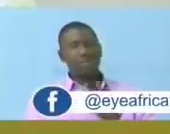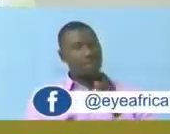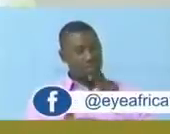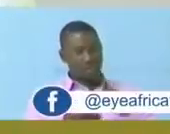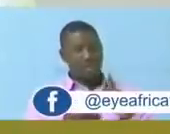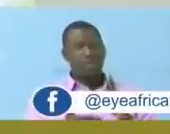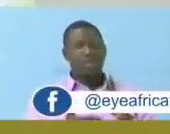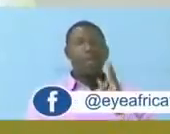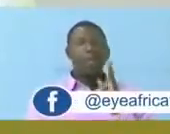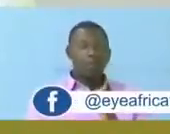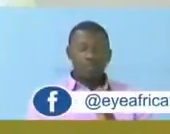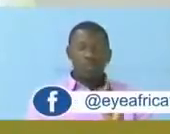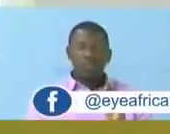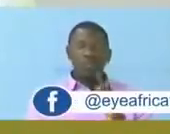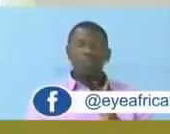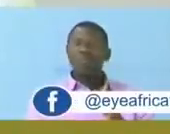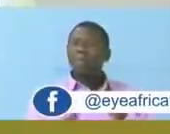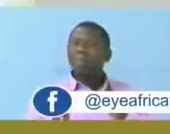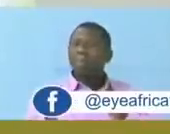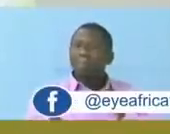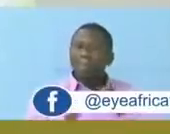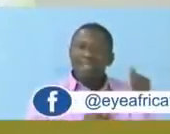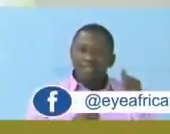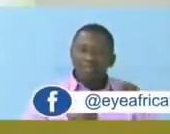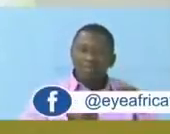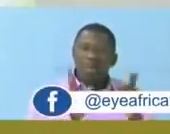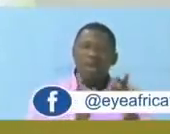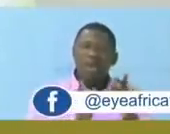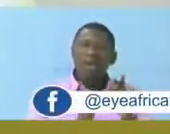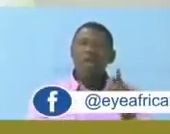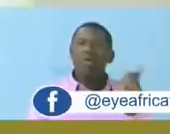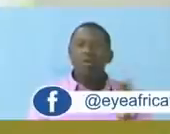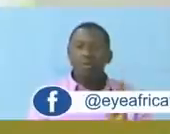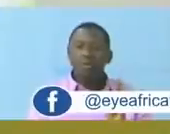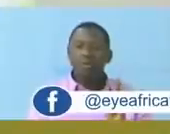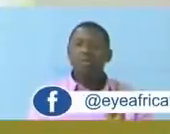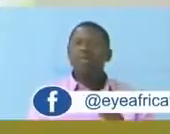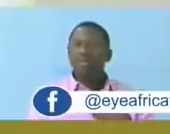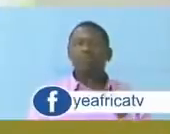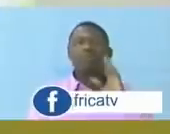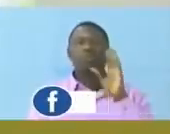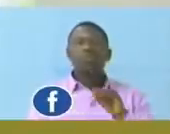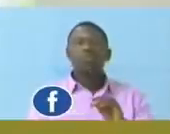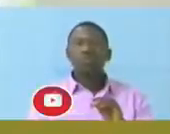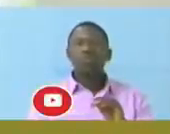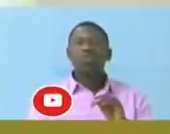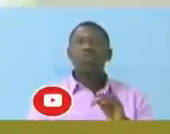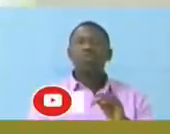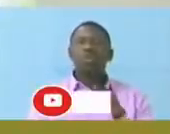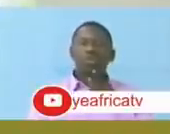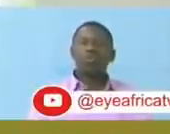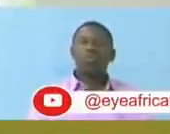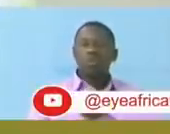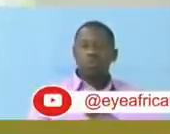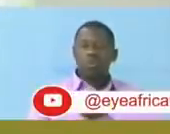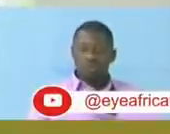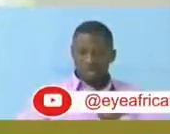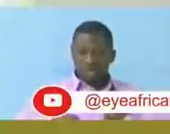Right, but what would have been more effective would be a position on your part